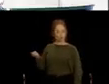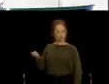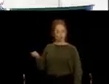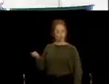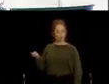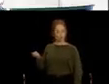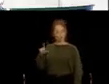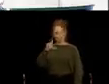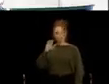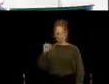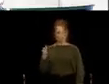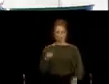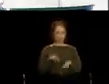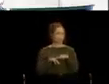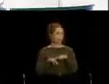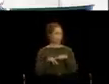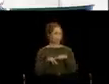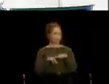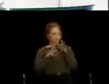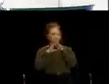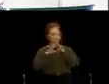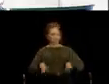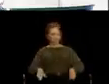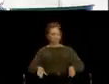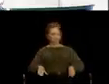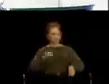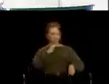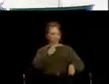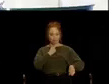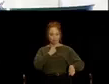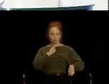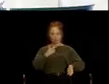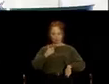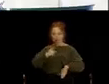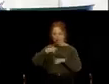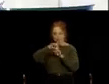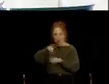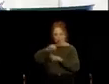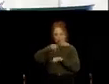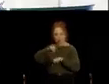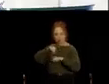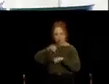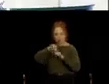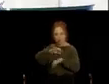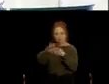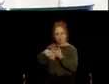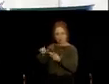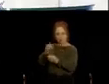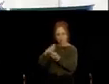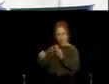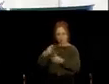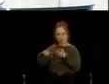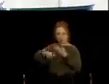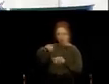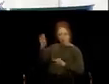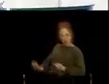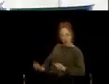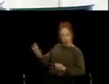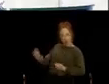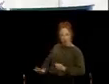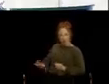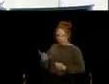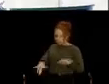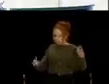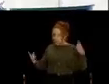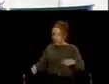next to me completely silent, I was the one doing the answering to the questions they were asking of her. And that went on for